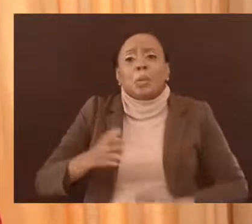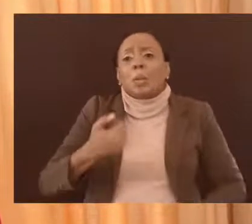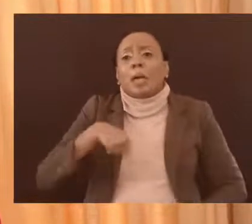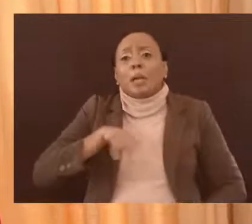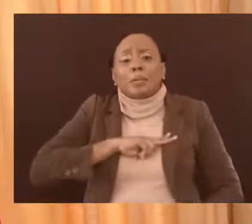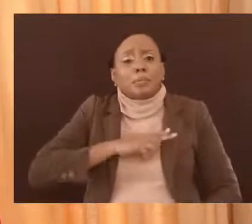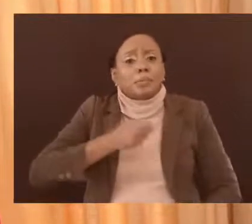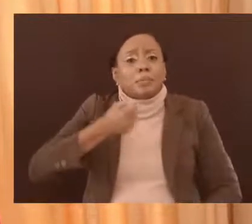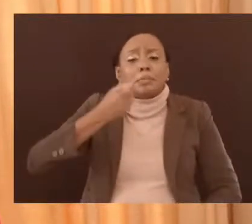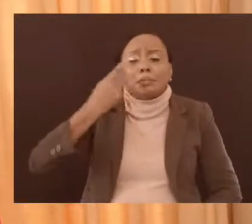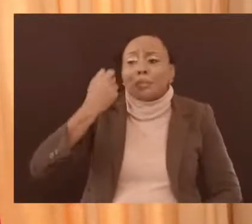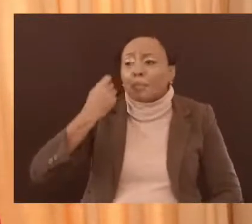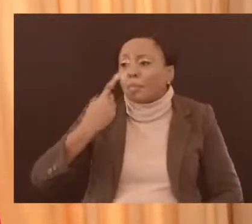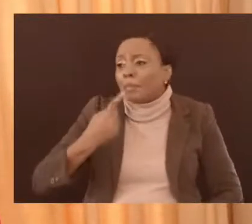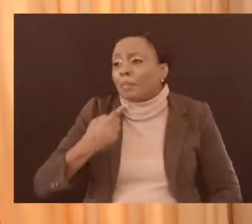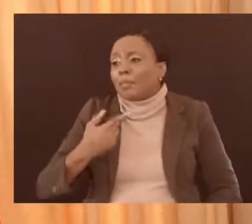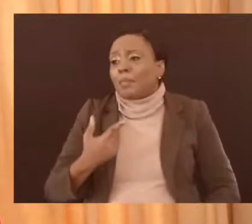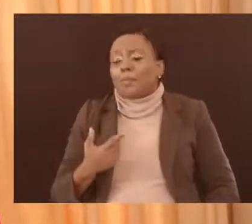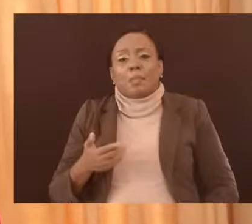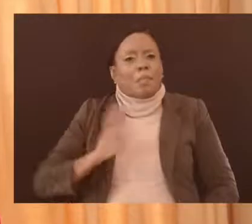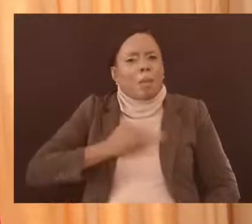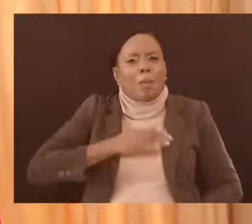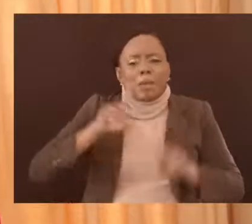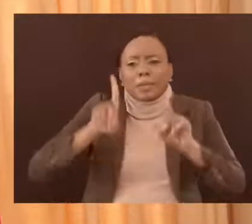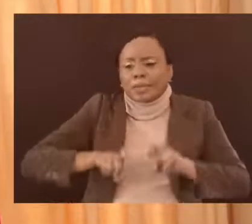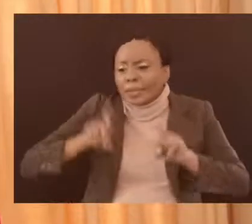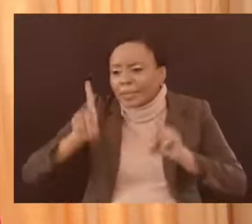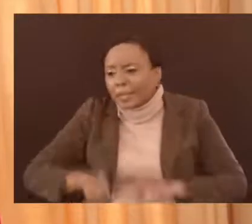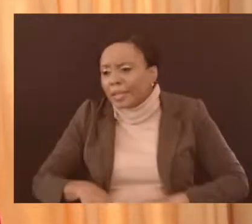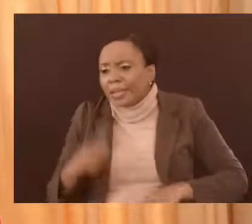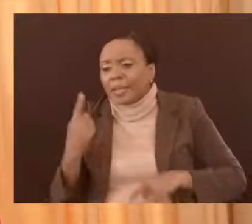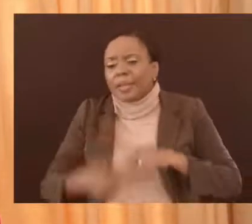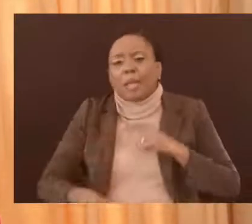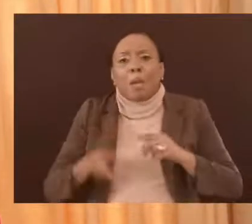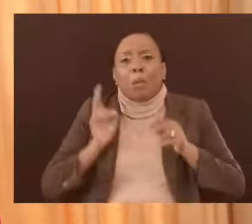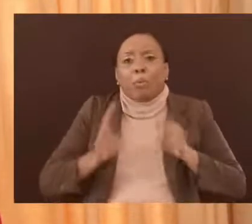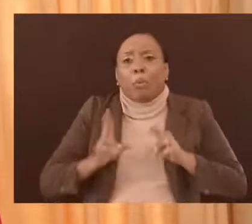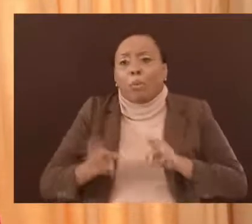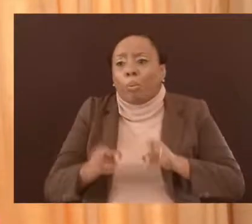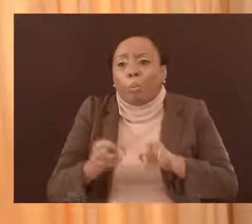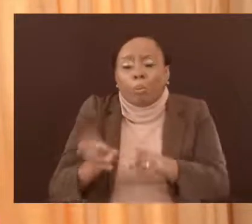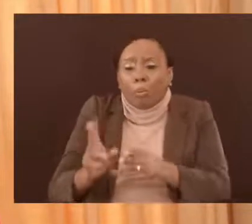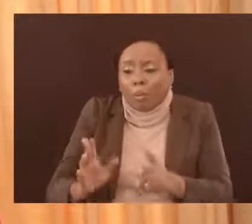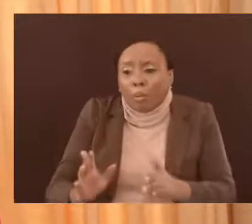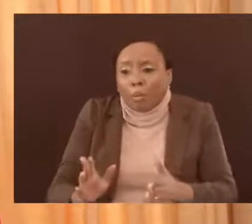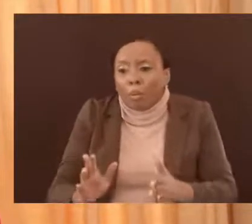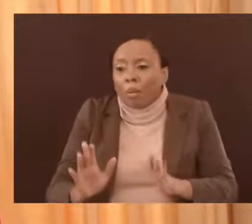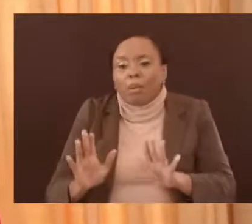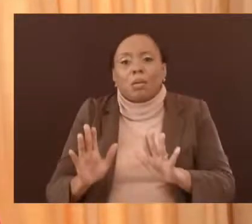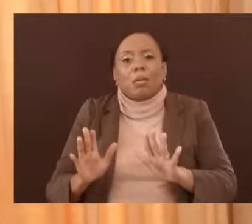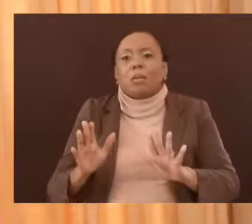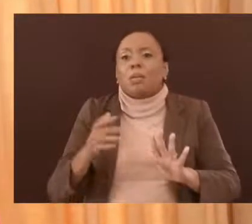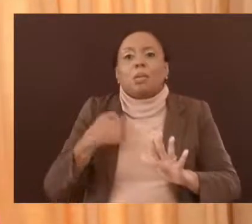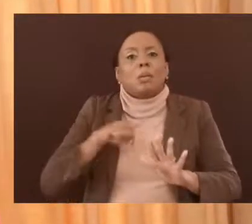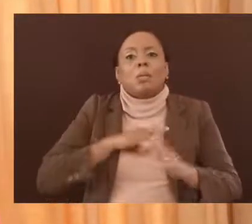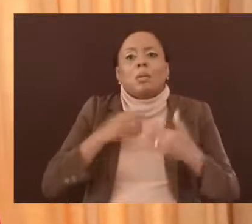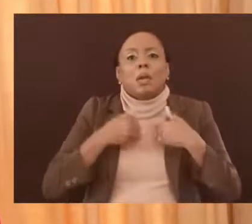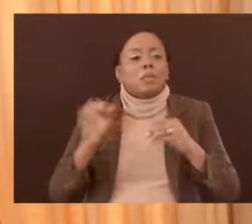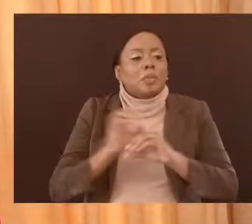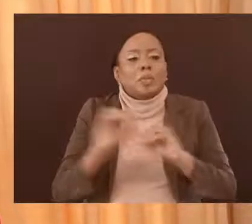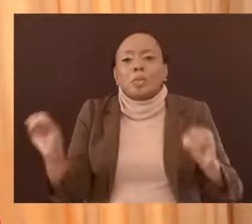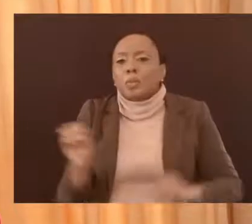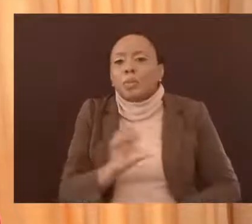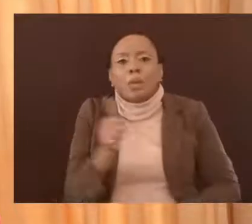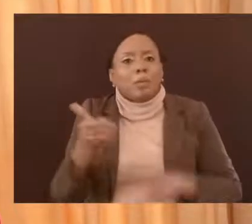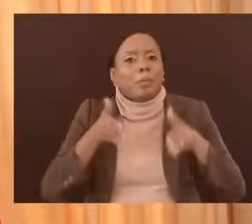to have this examination completed in the last year is simply because we had no other form of assessment up until that